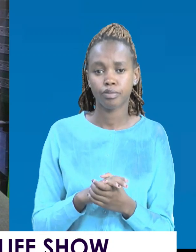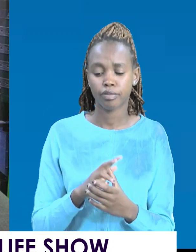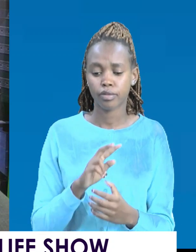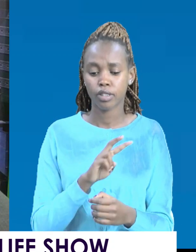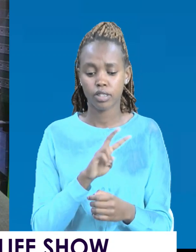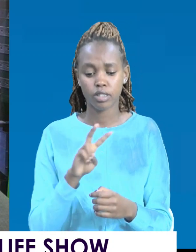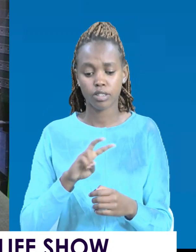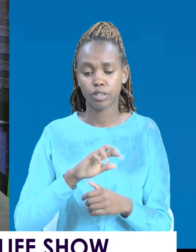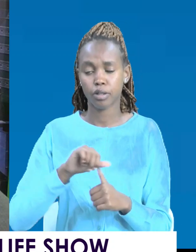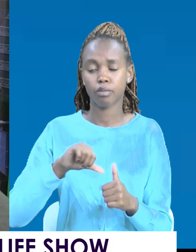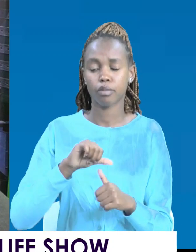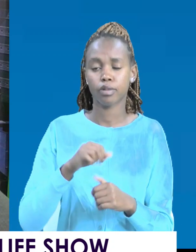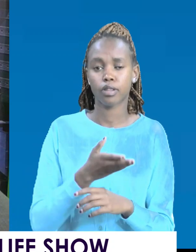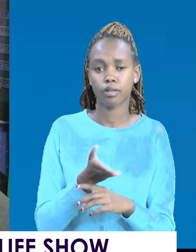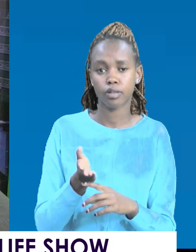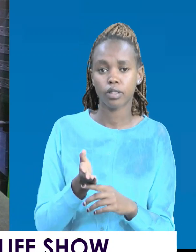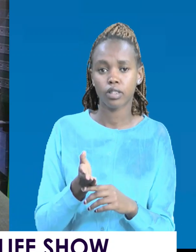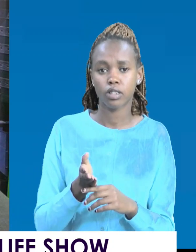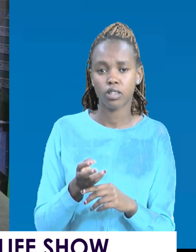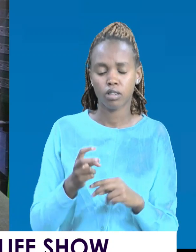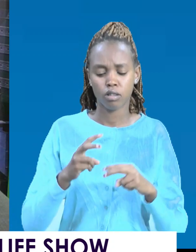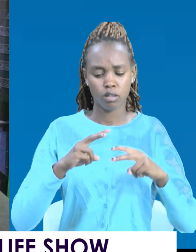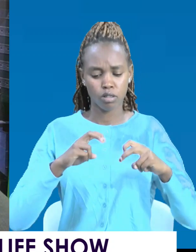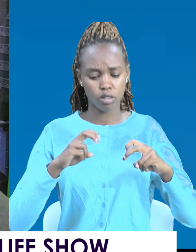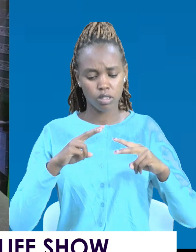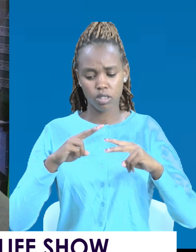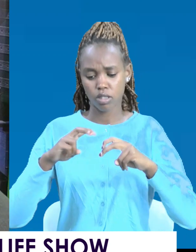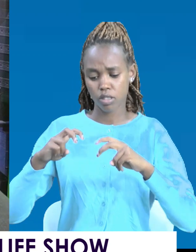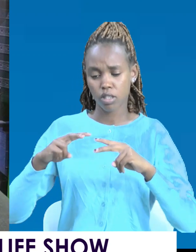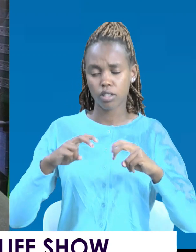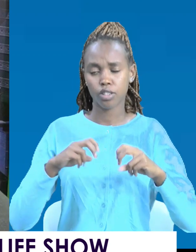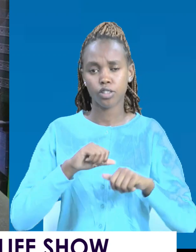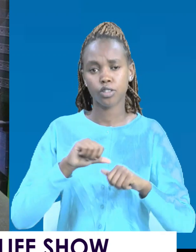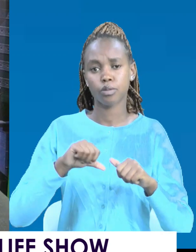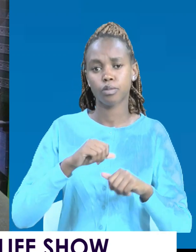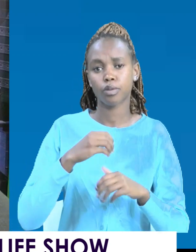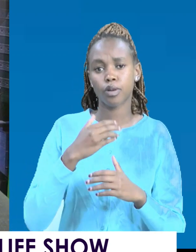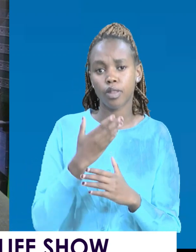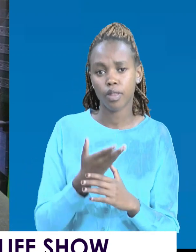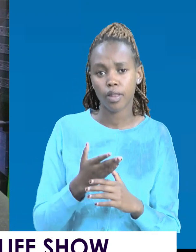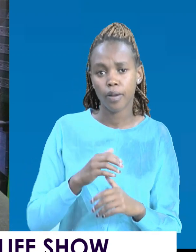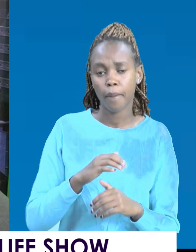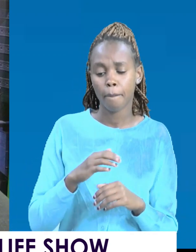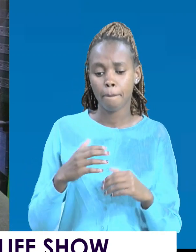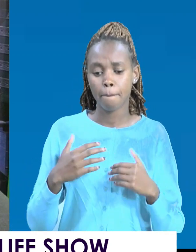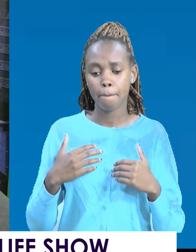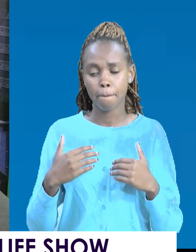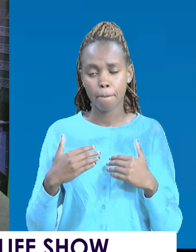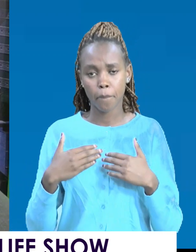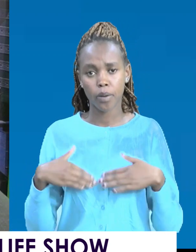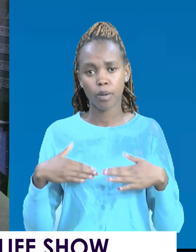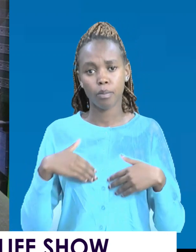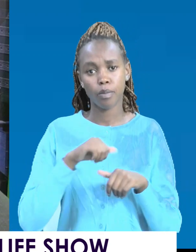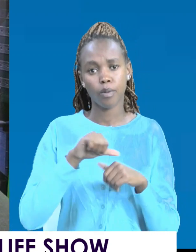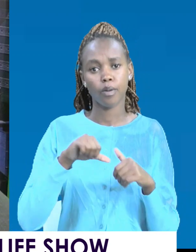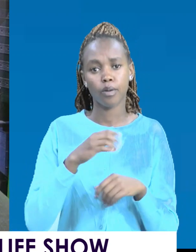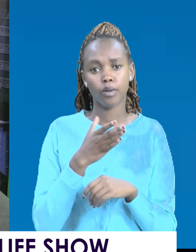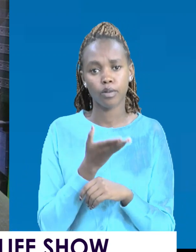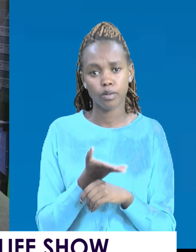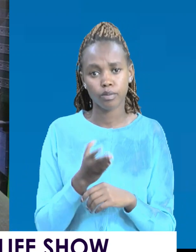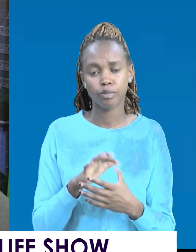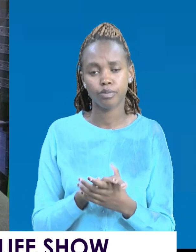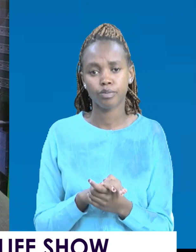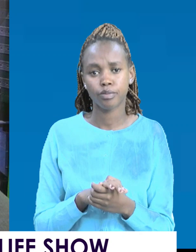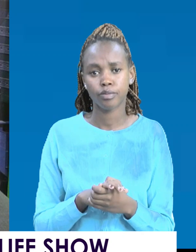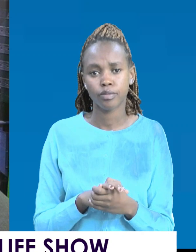about them, and probably investigating from the people that are surrounding them. And if you do not know them, before